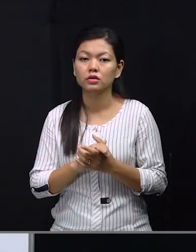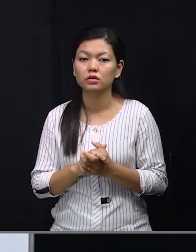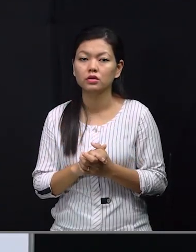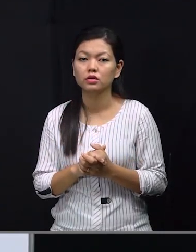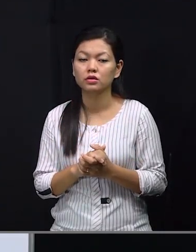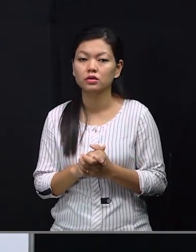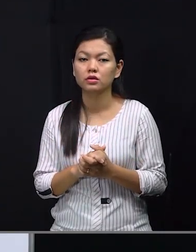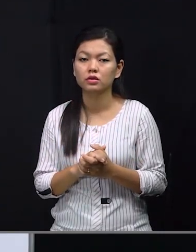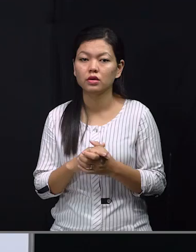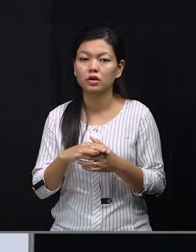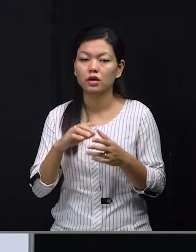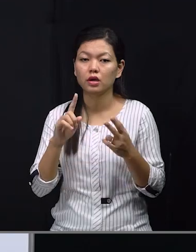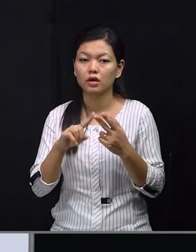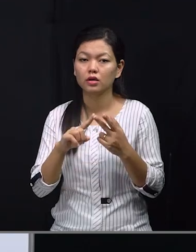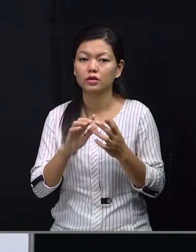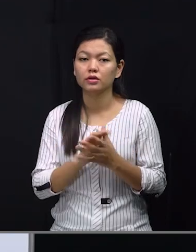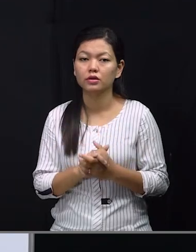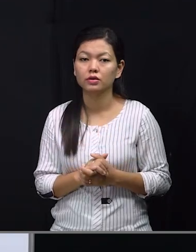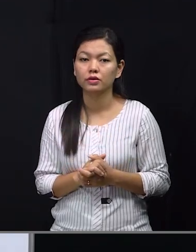I.